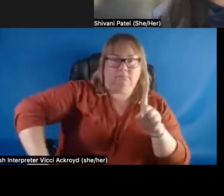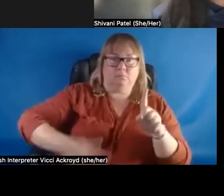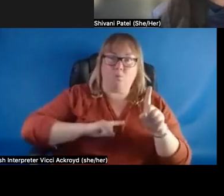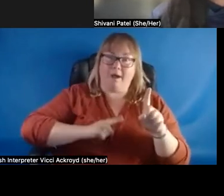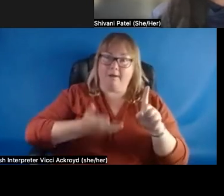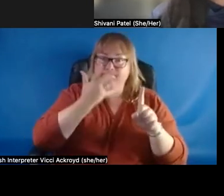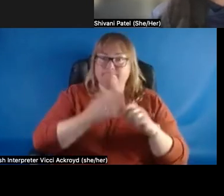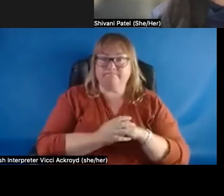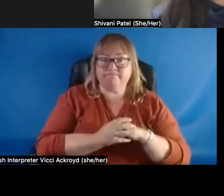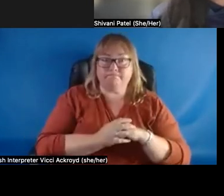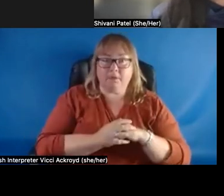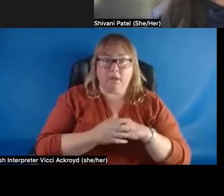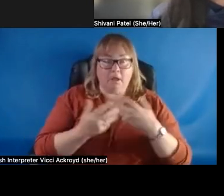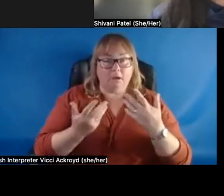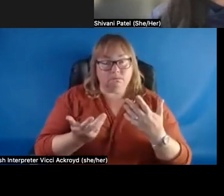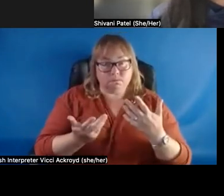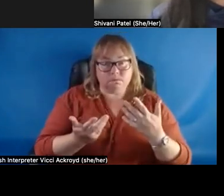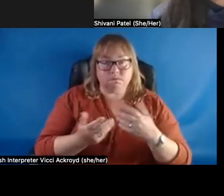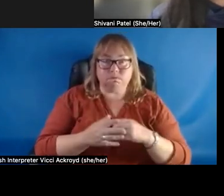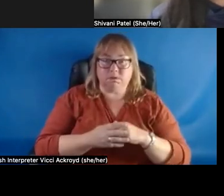you question, it's